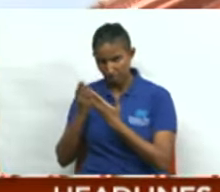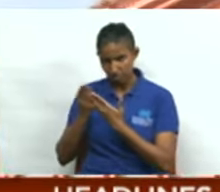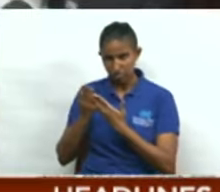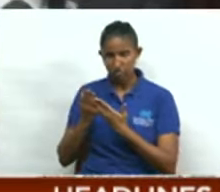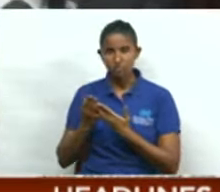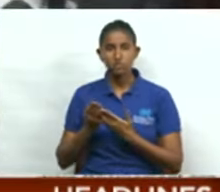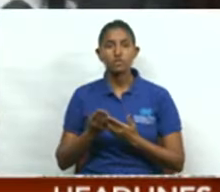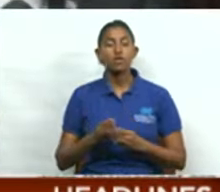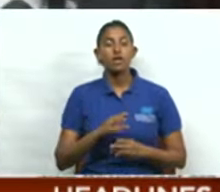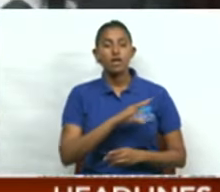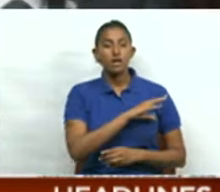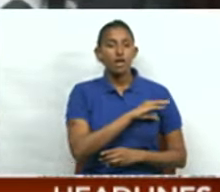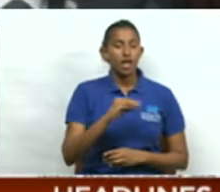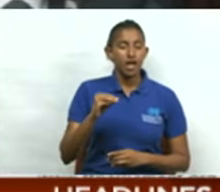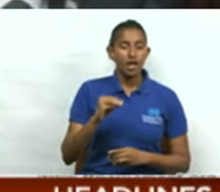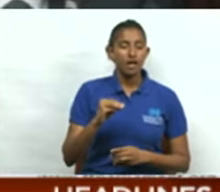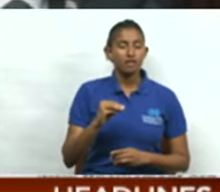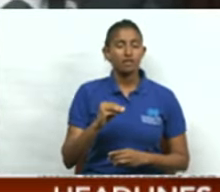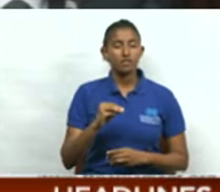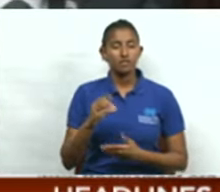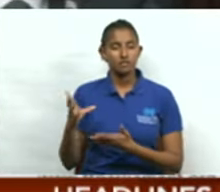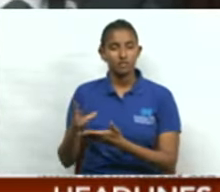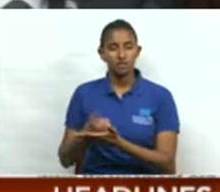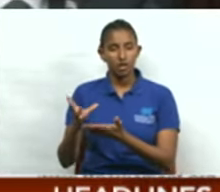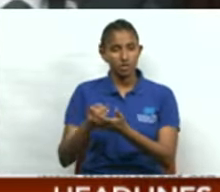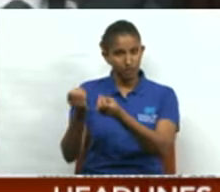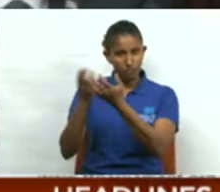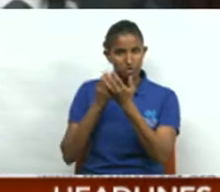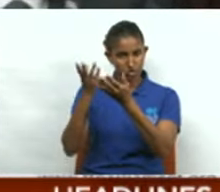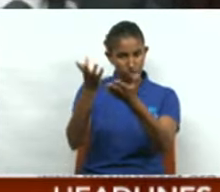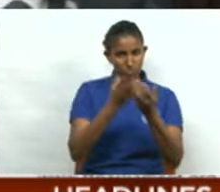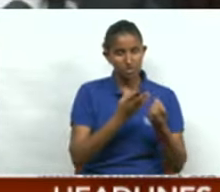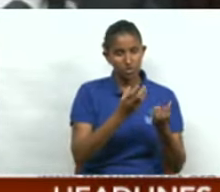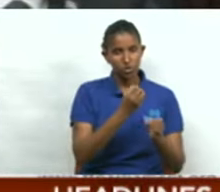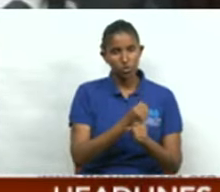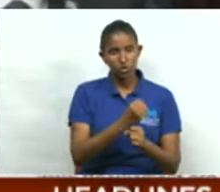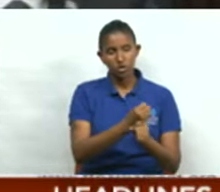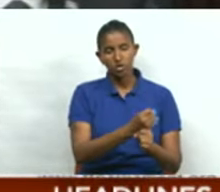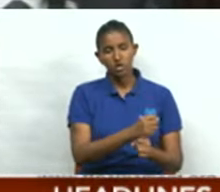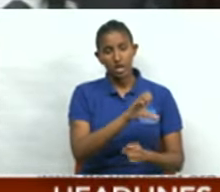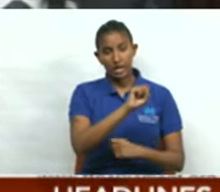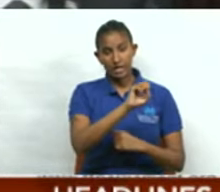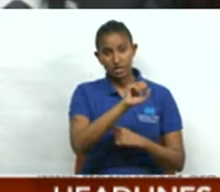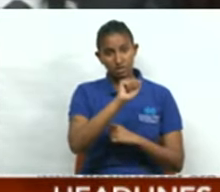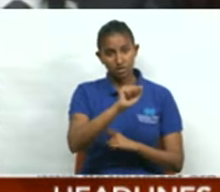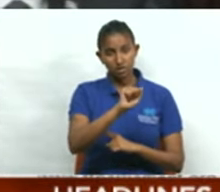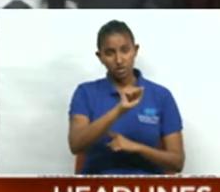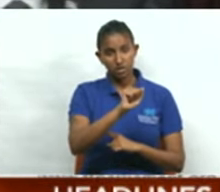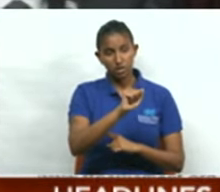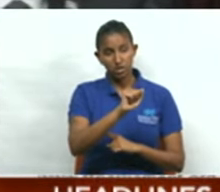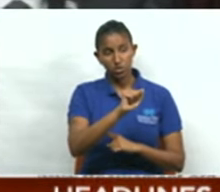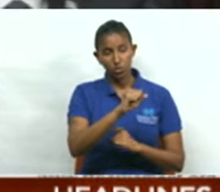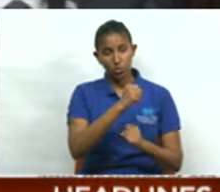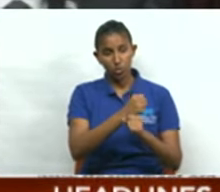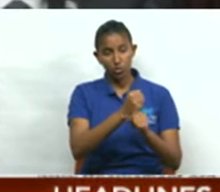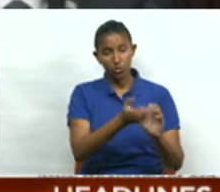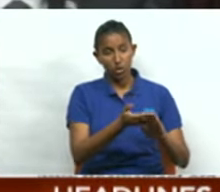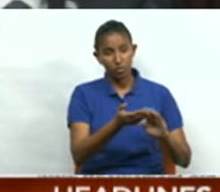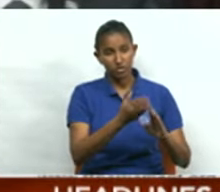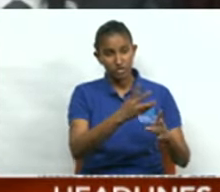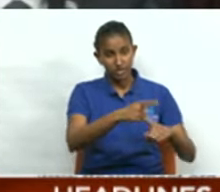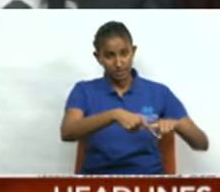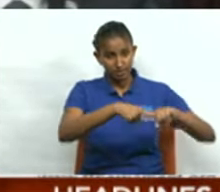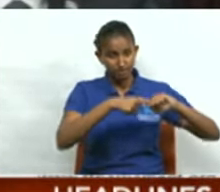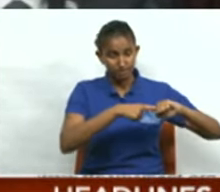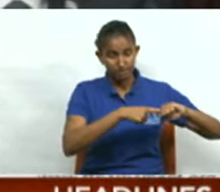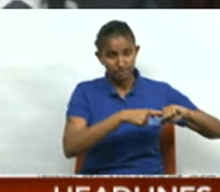An intelligence gathering work of the Strategic Services Agency have been suspended by the recent removal of the